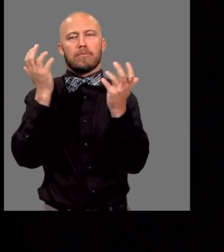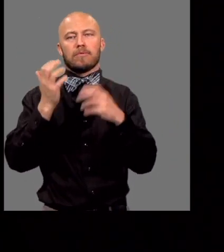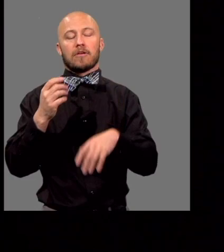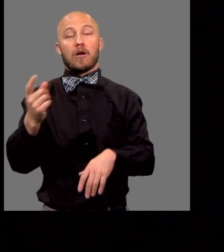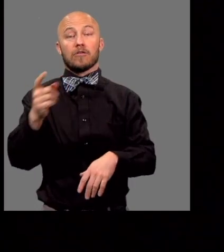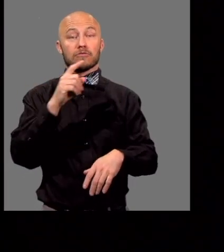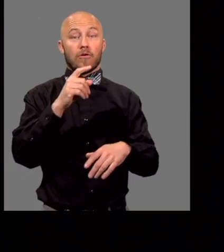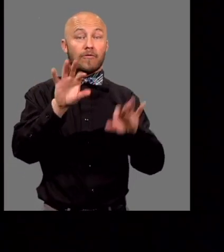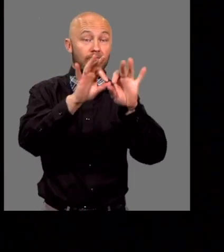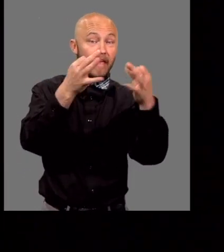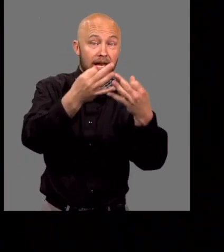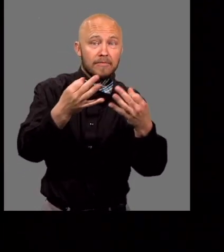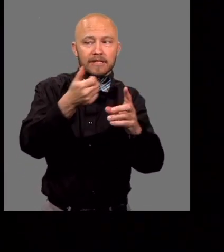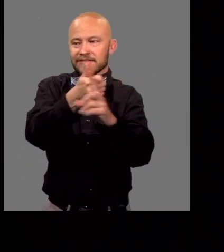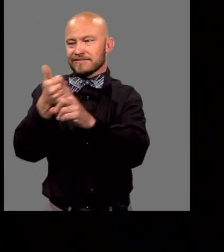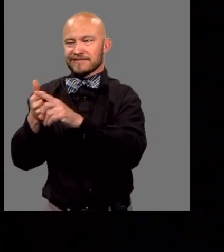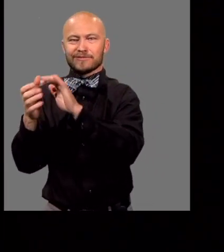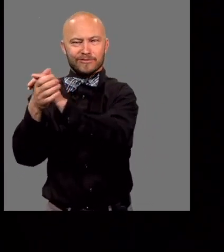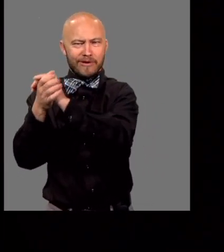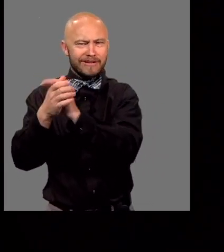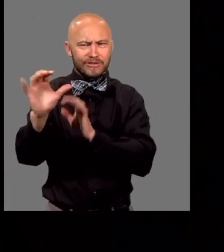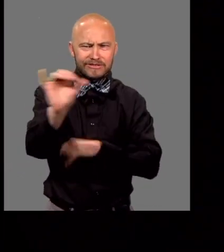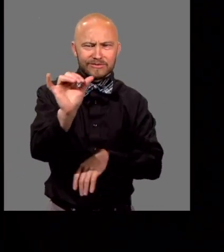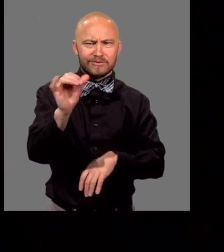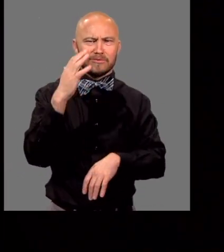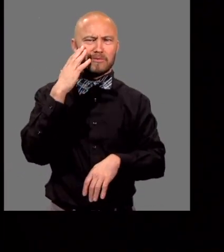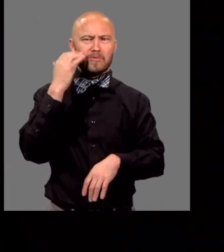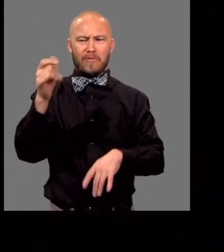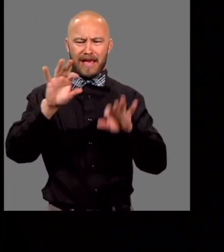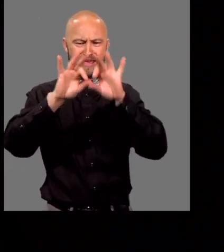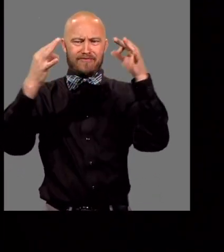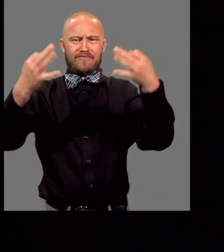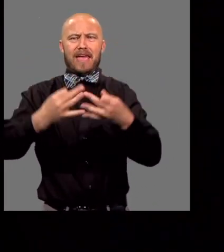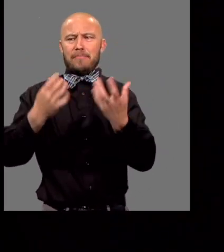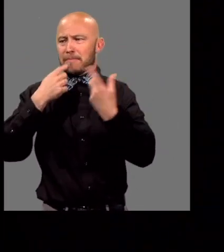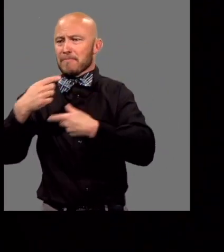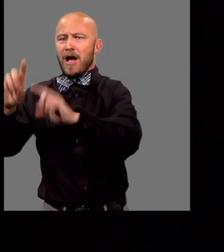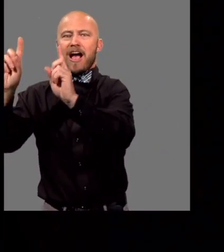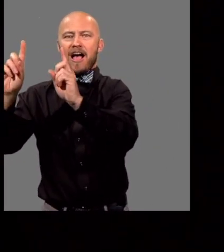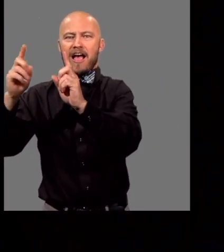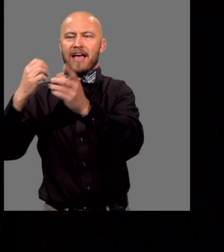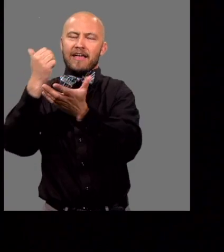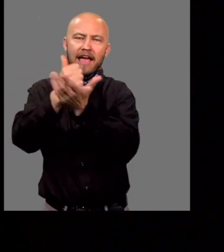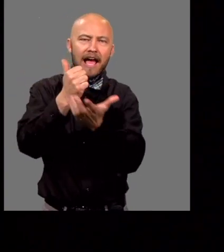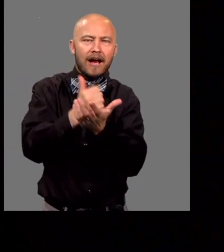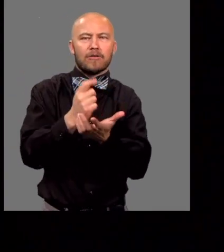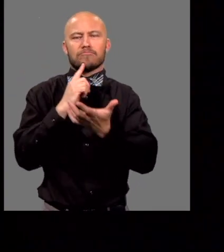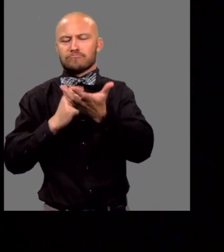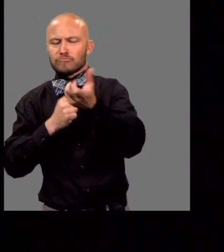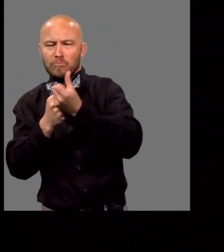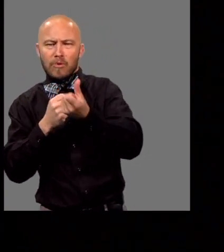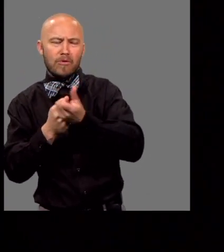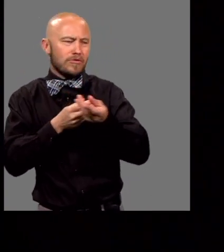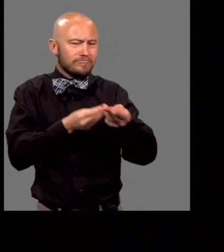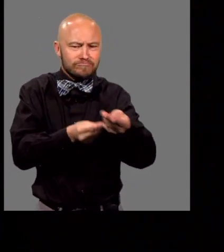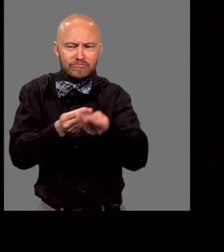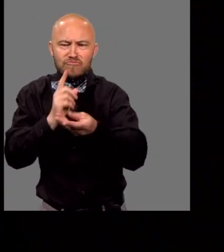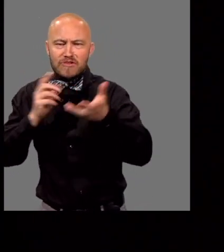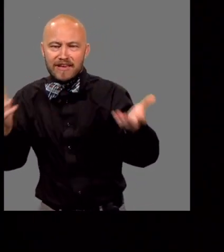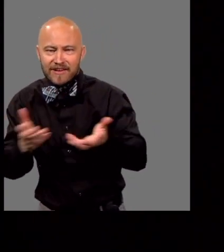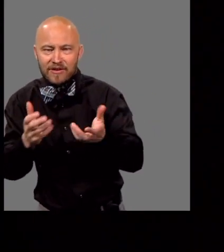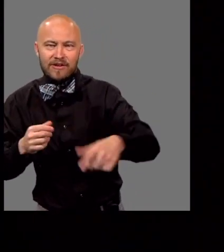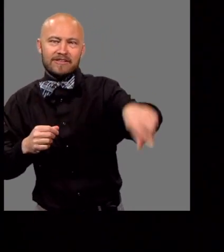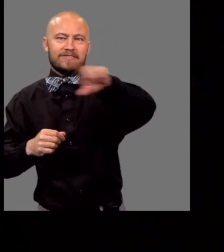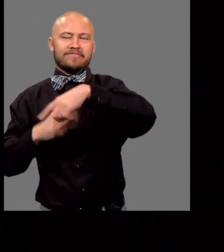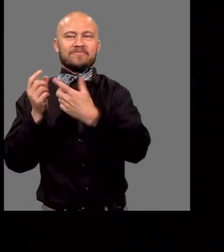also want to congratulate your families. Your accomplishments are shared with those who've nurtured, supported,